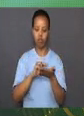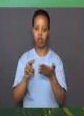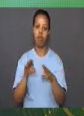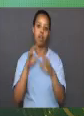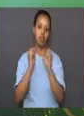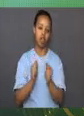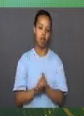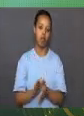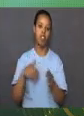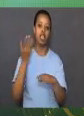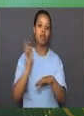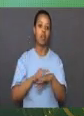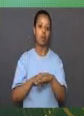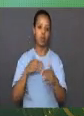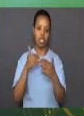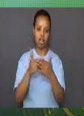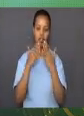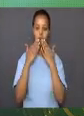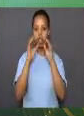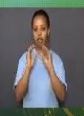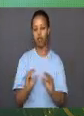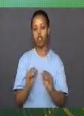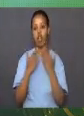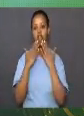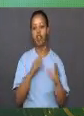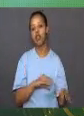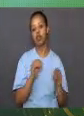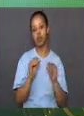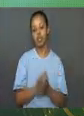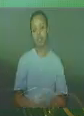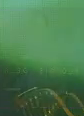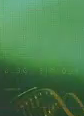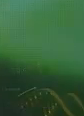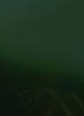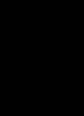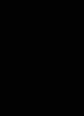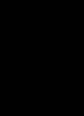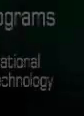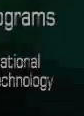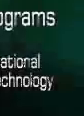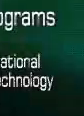Until next time, thank you, teacher. Thank you, students.